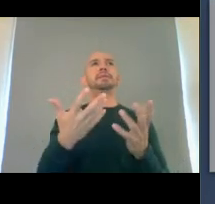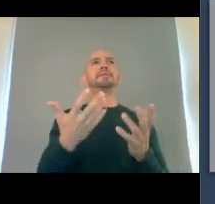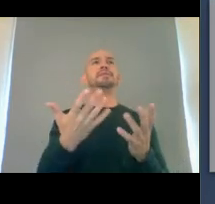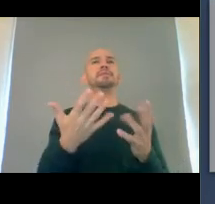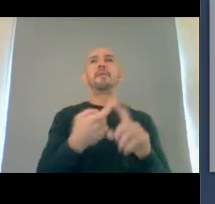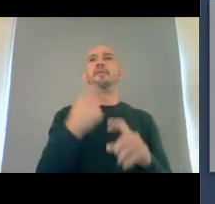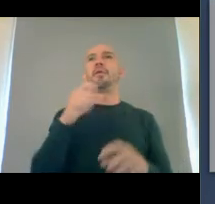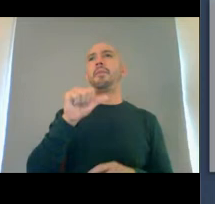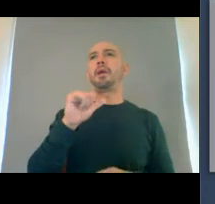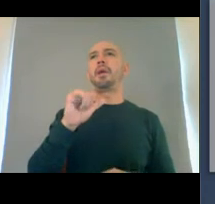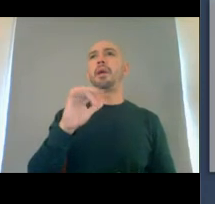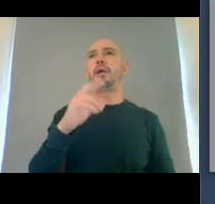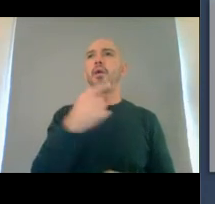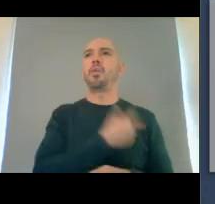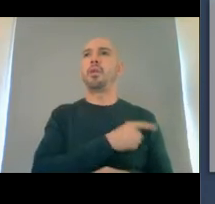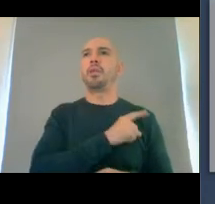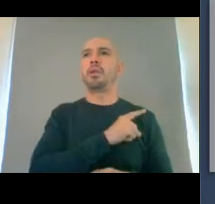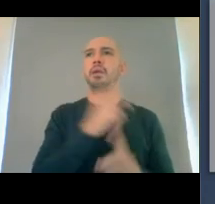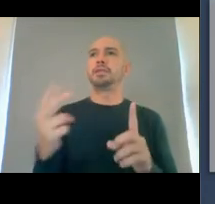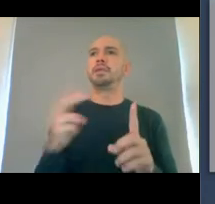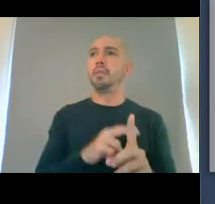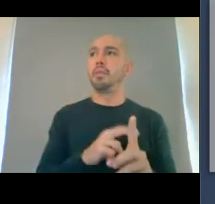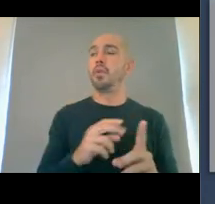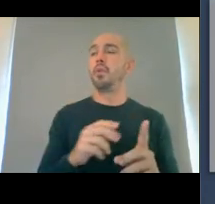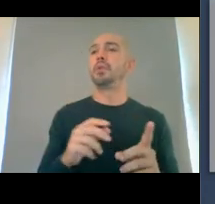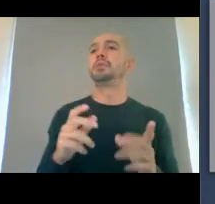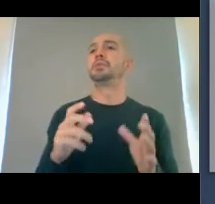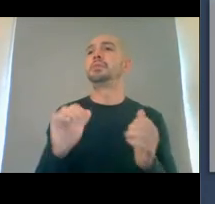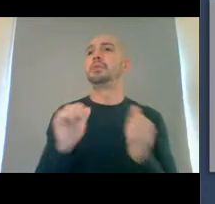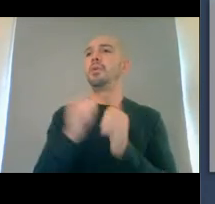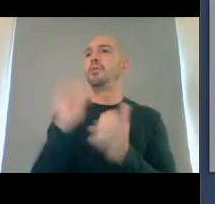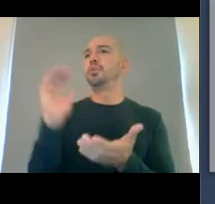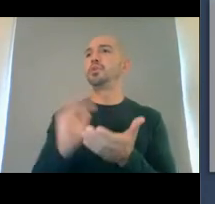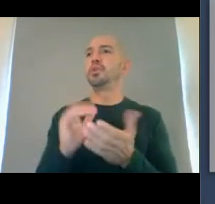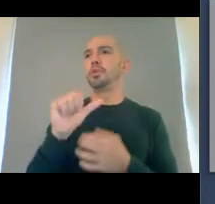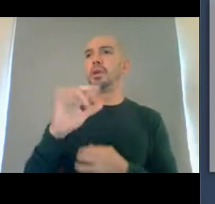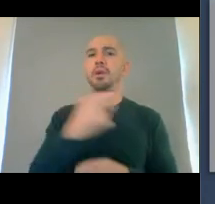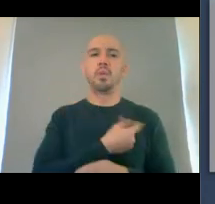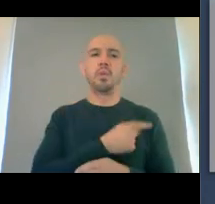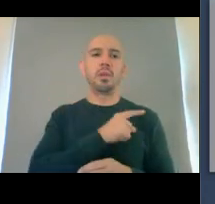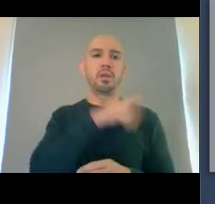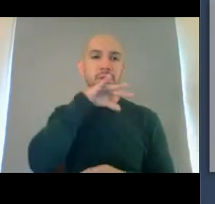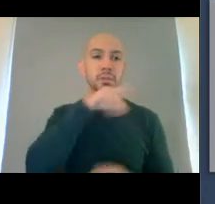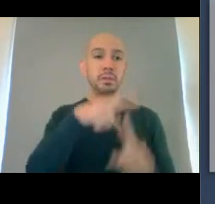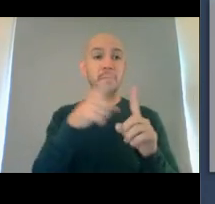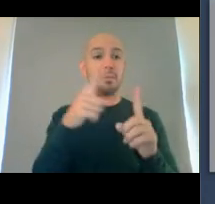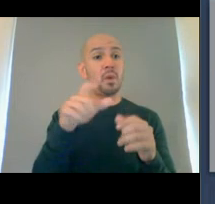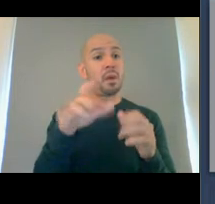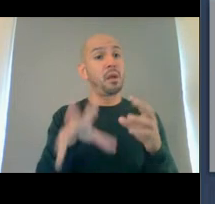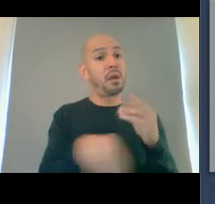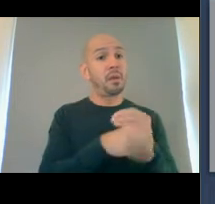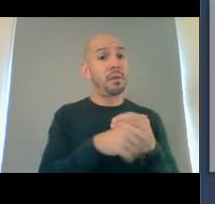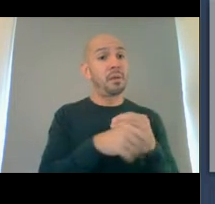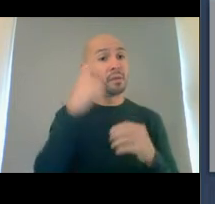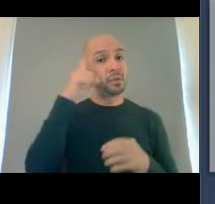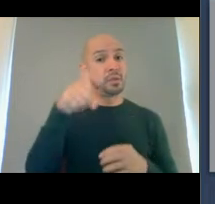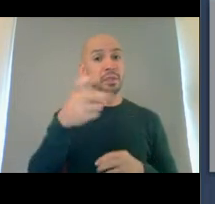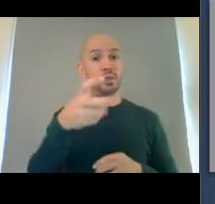transition to zero emissions as soon as possible um but i also think that in addition just to the need to transition to zero